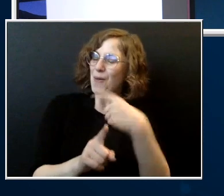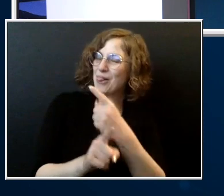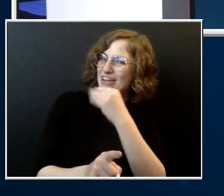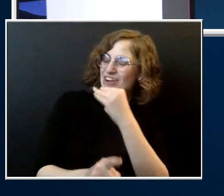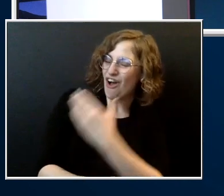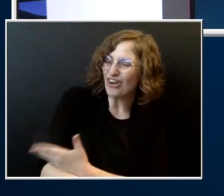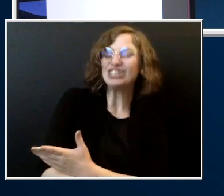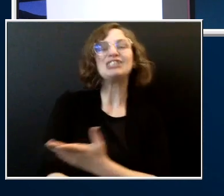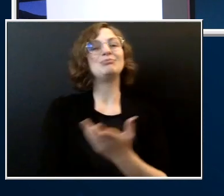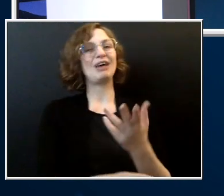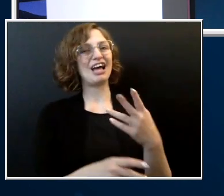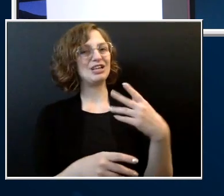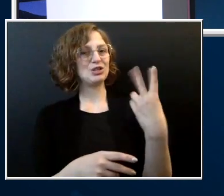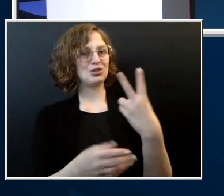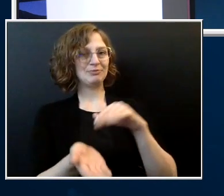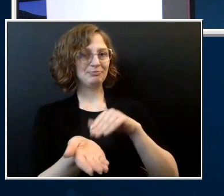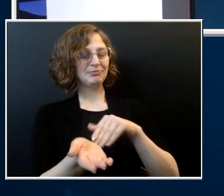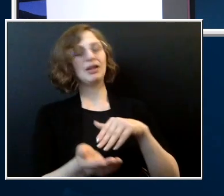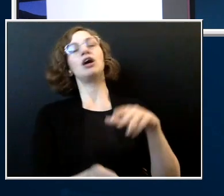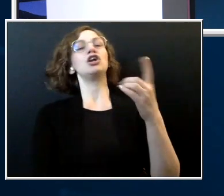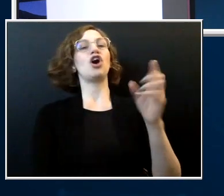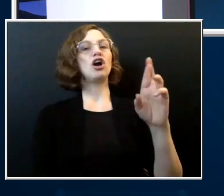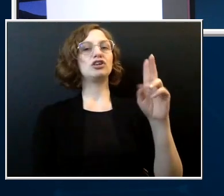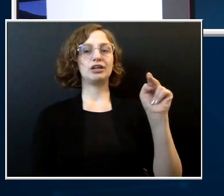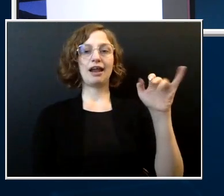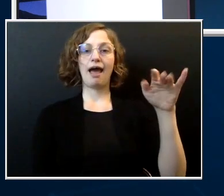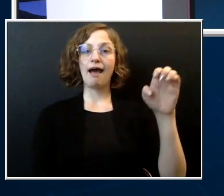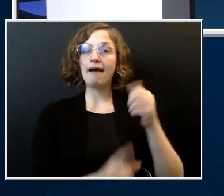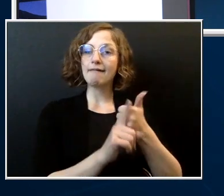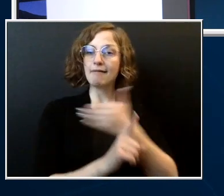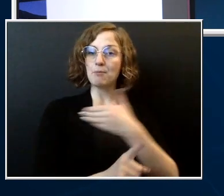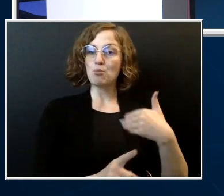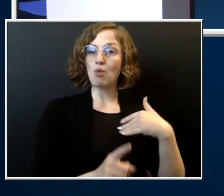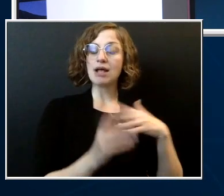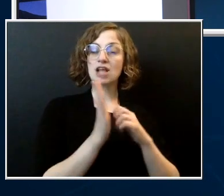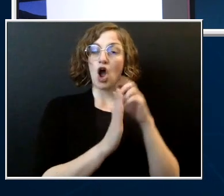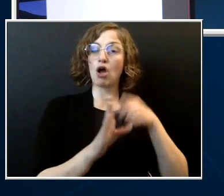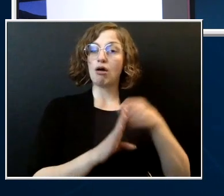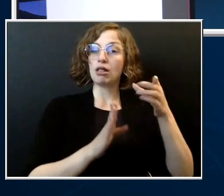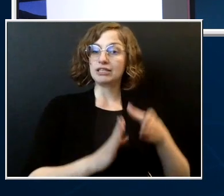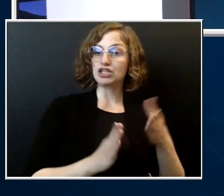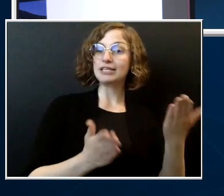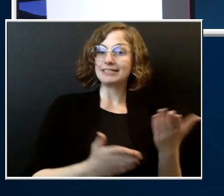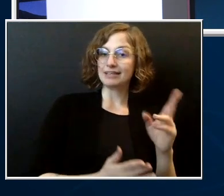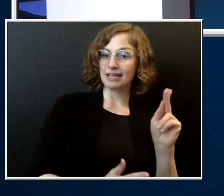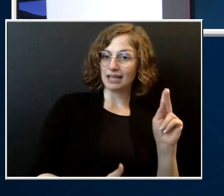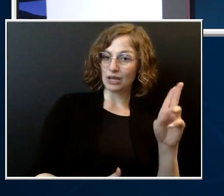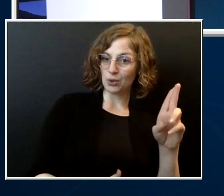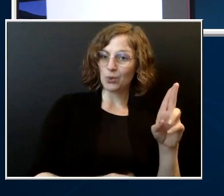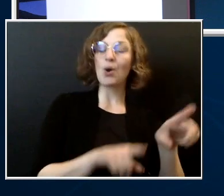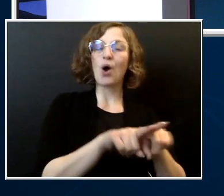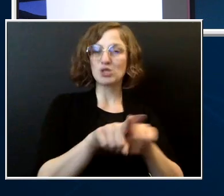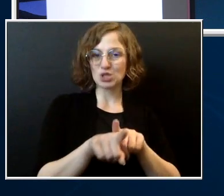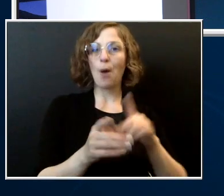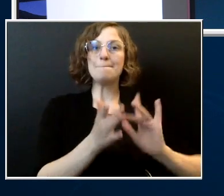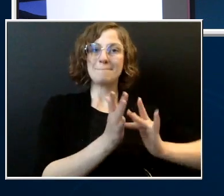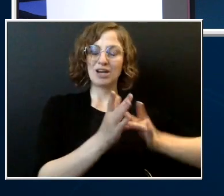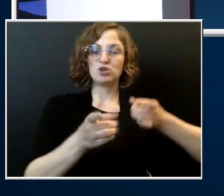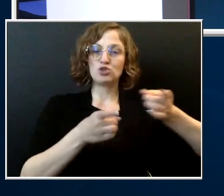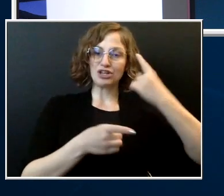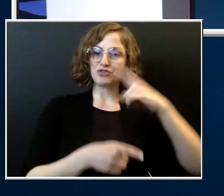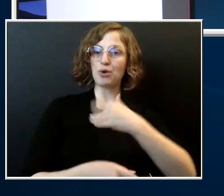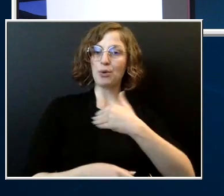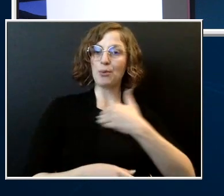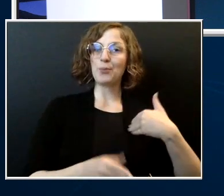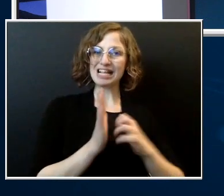Nye is a breast oncologist at the University of Kansas Cancer Center, as well as the medical director of breast cancer prevention. She is joining us virtually, along